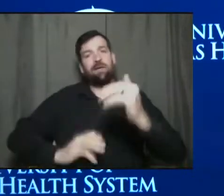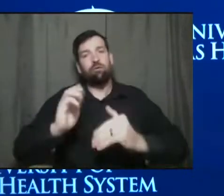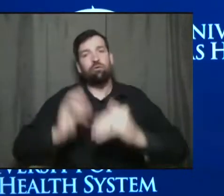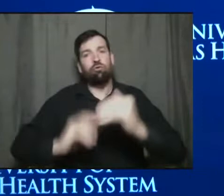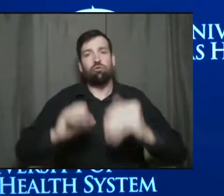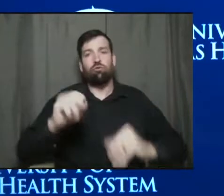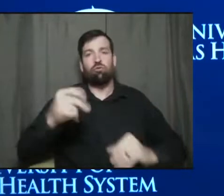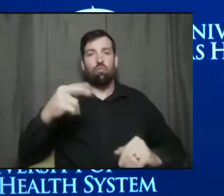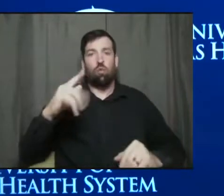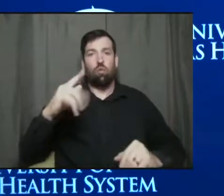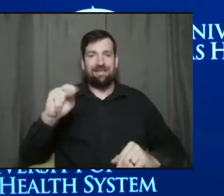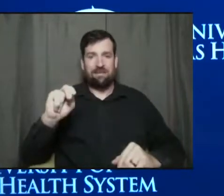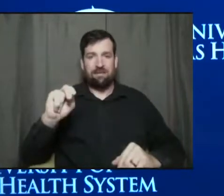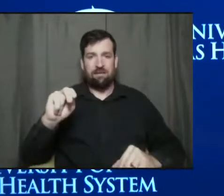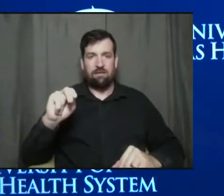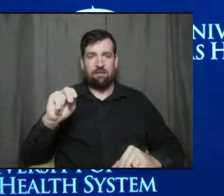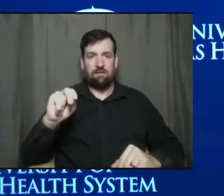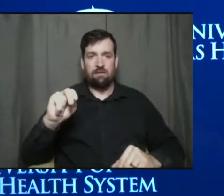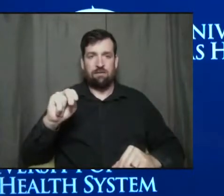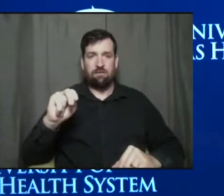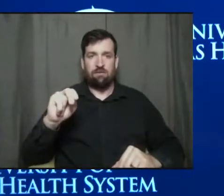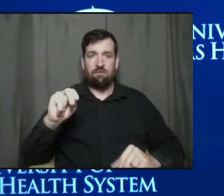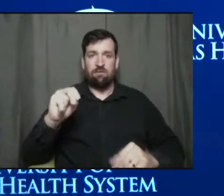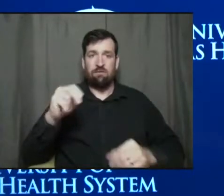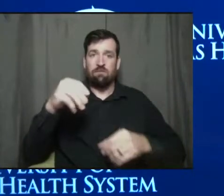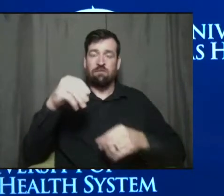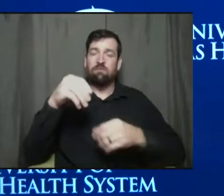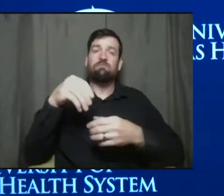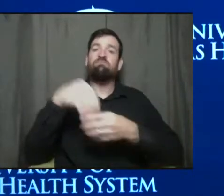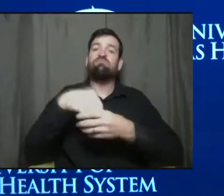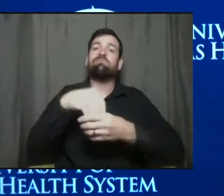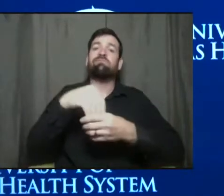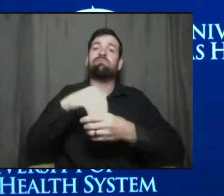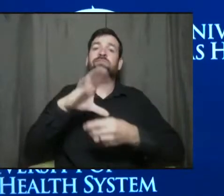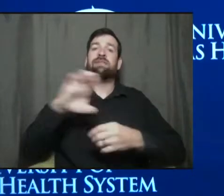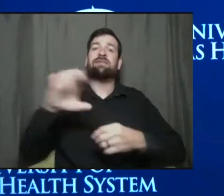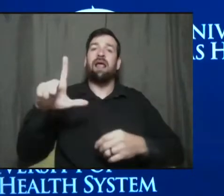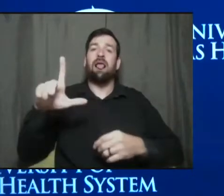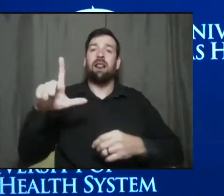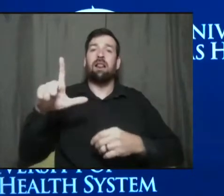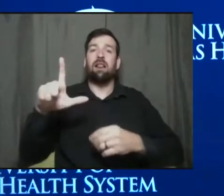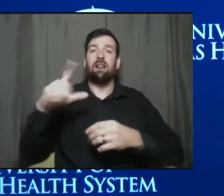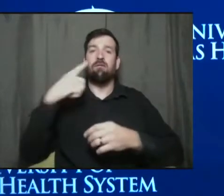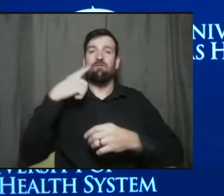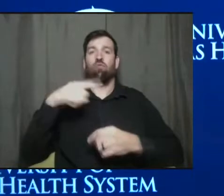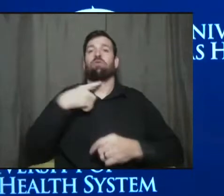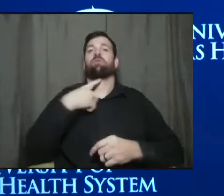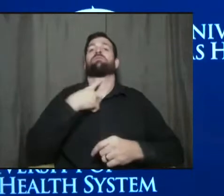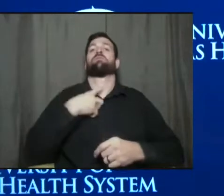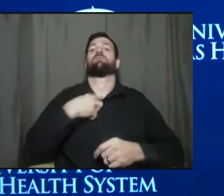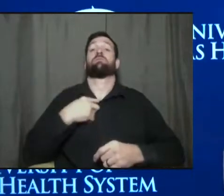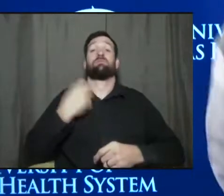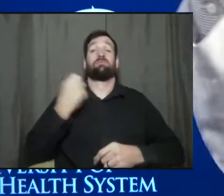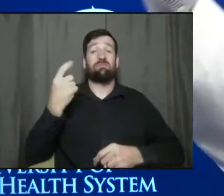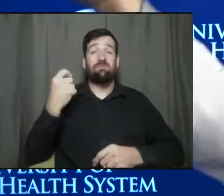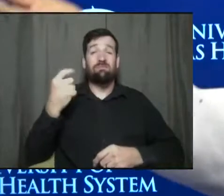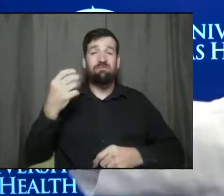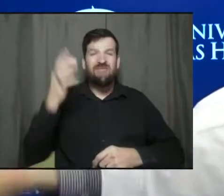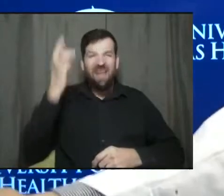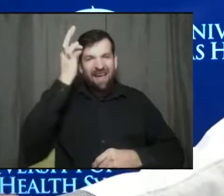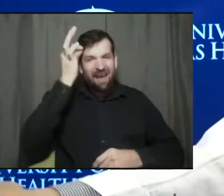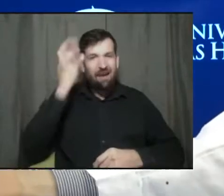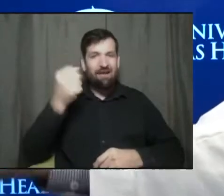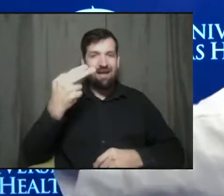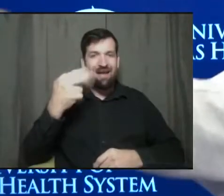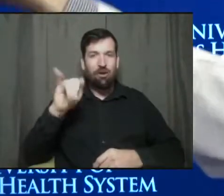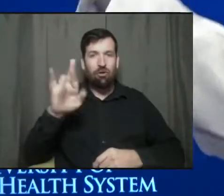little hairways that line the cells that line your airway. Now, these little hairs, what do? They sit in the